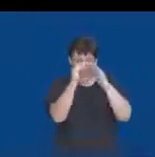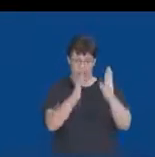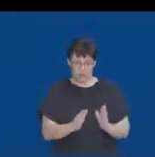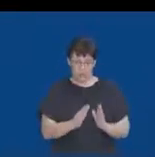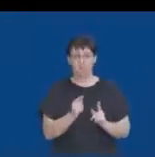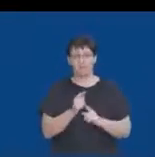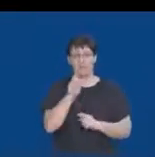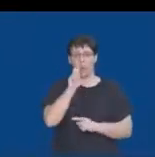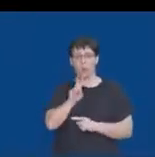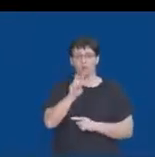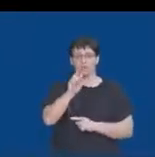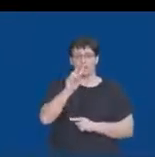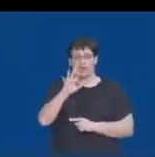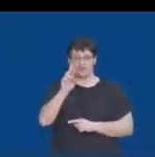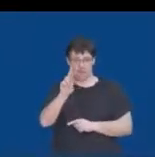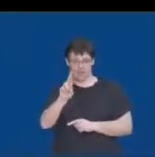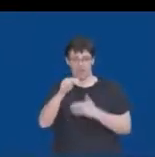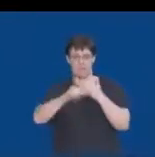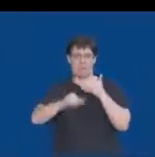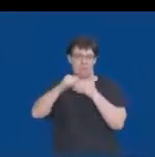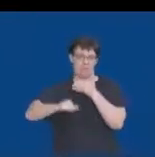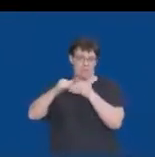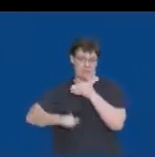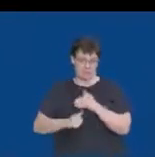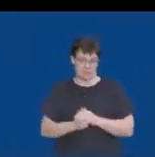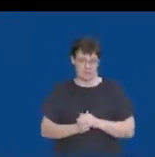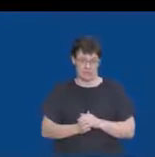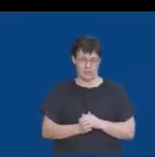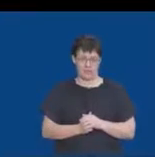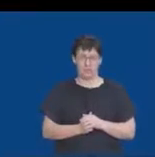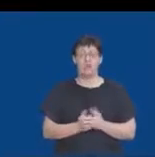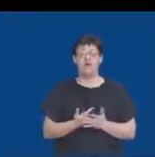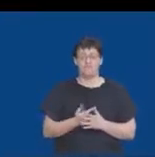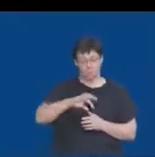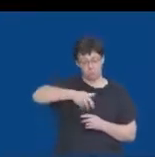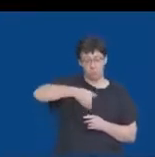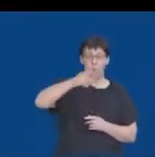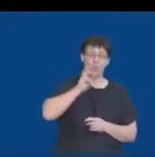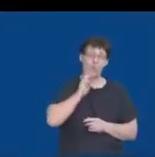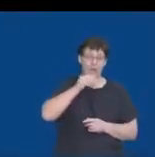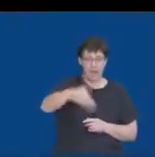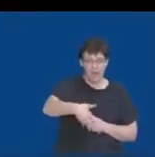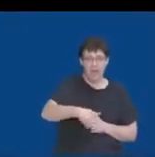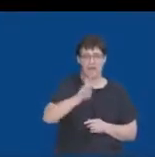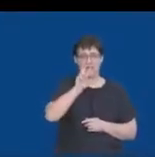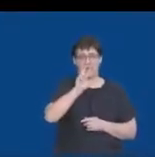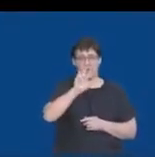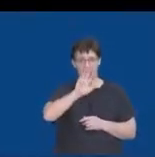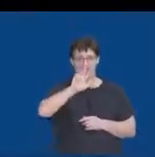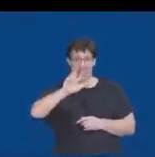was 125 Rand per month, and for tap water was 98 Rand per